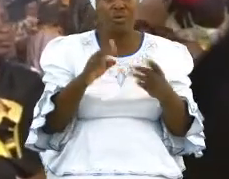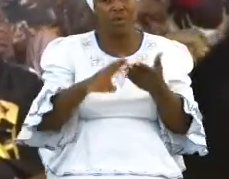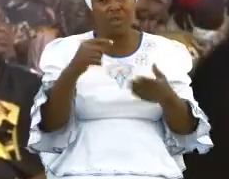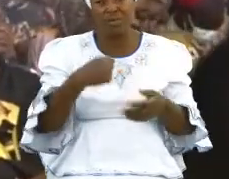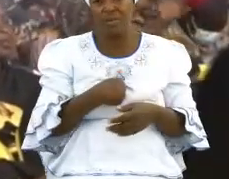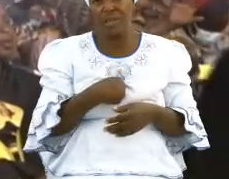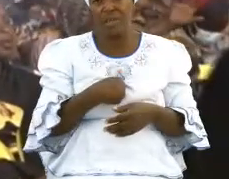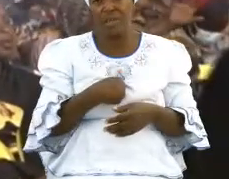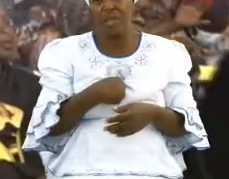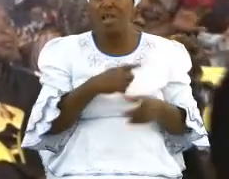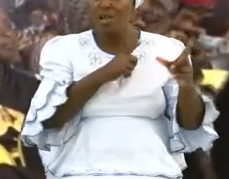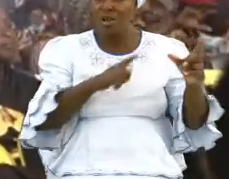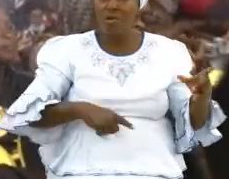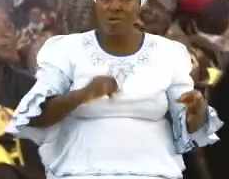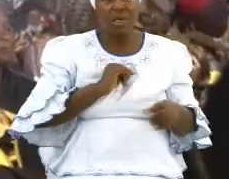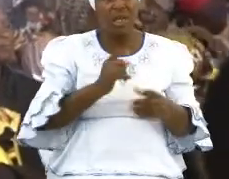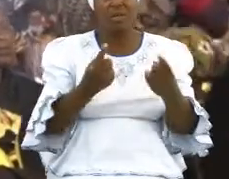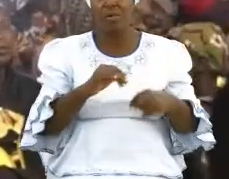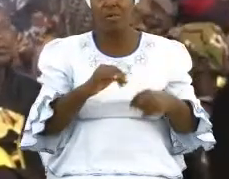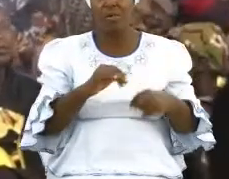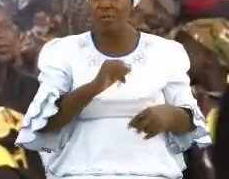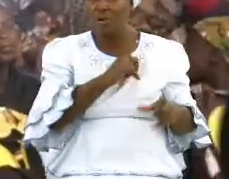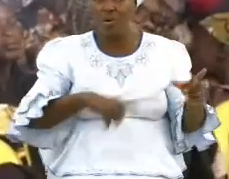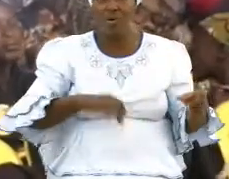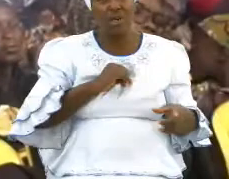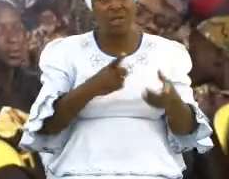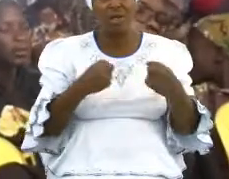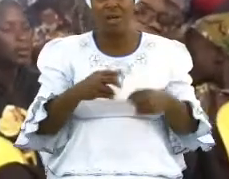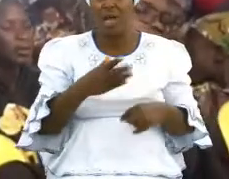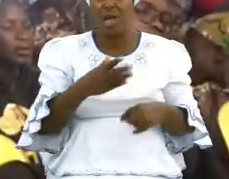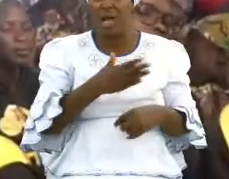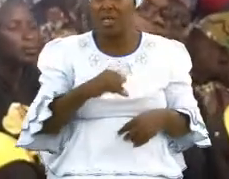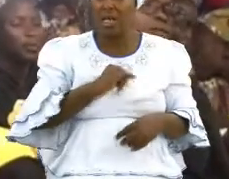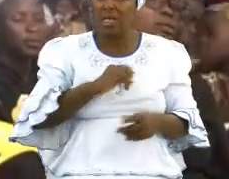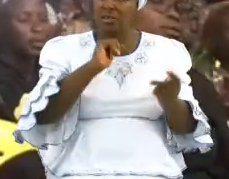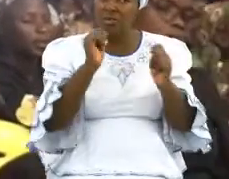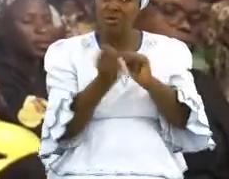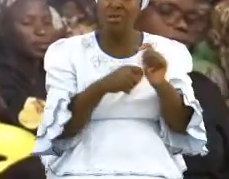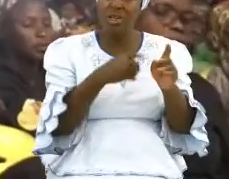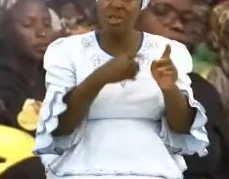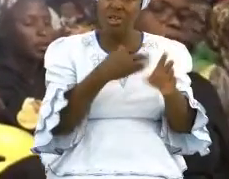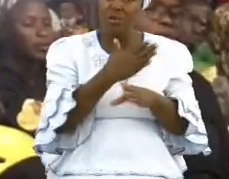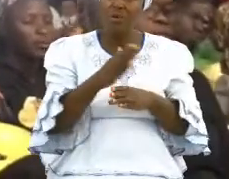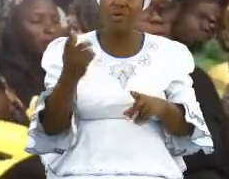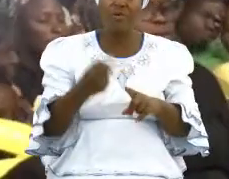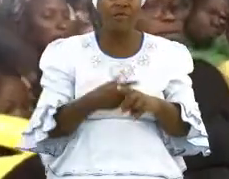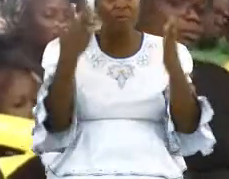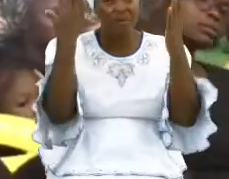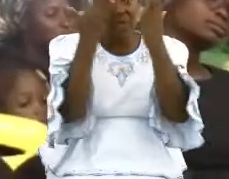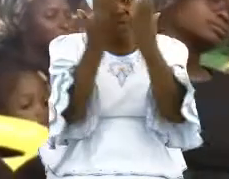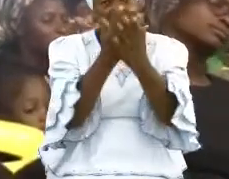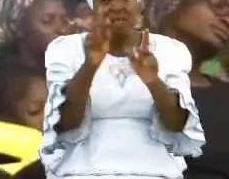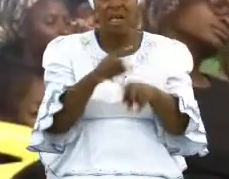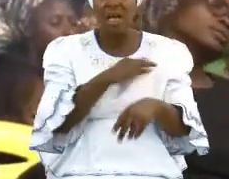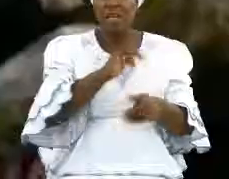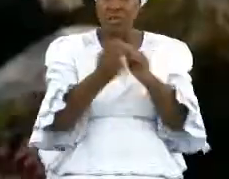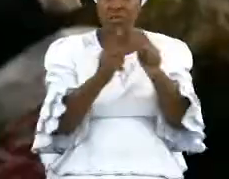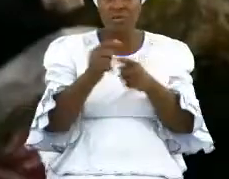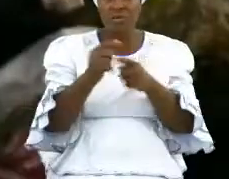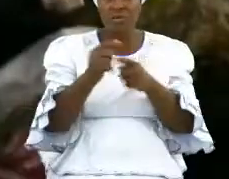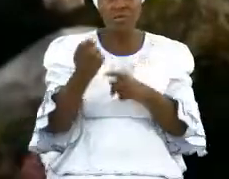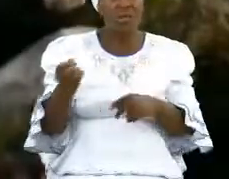come. Lord, I come. Lord, I come. And I turn away from darkness. I turn to the light. I turn